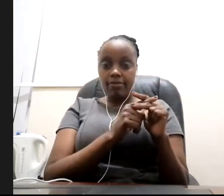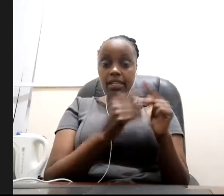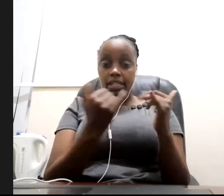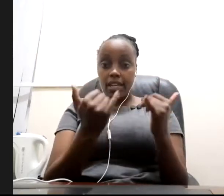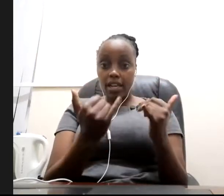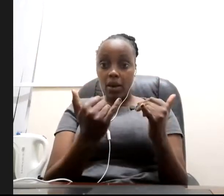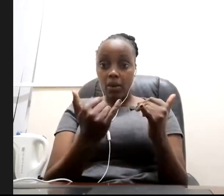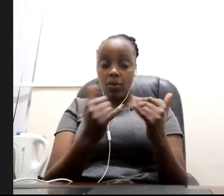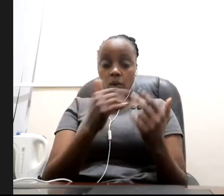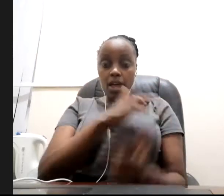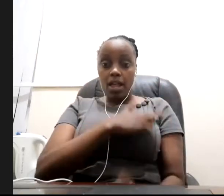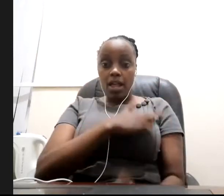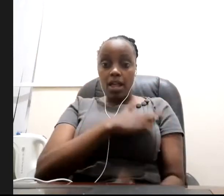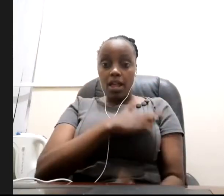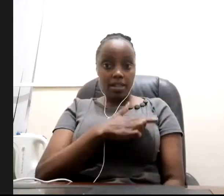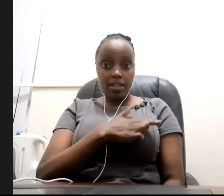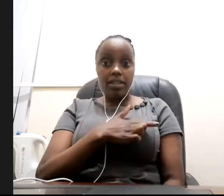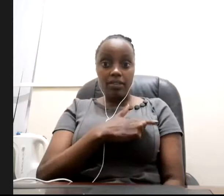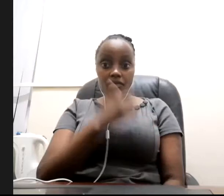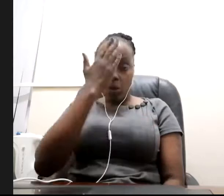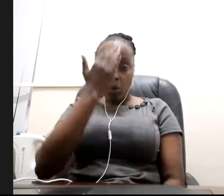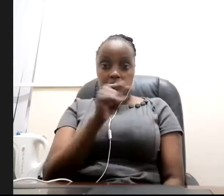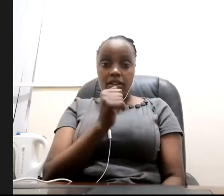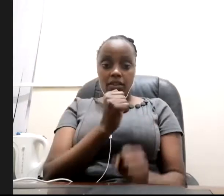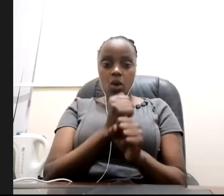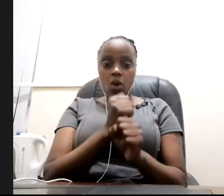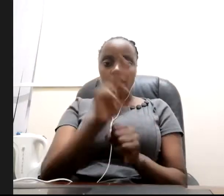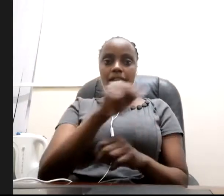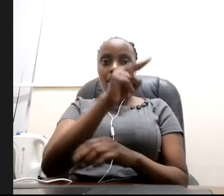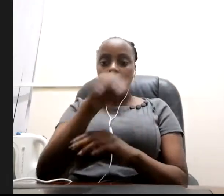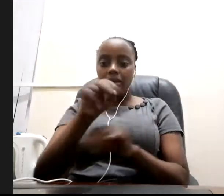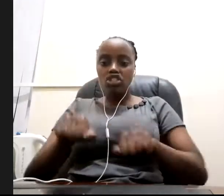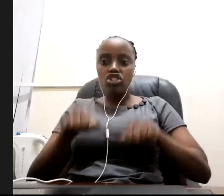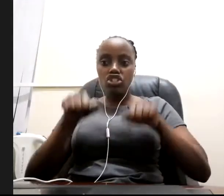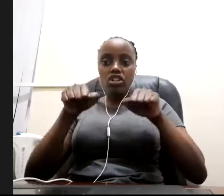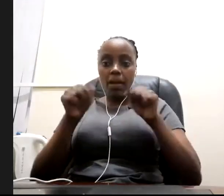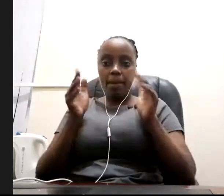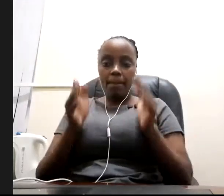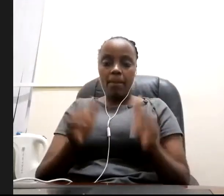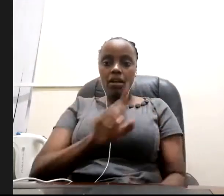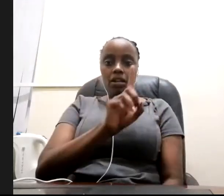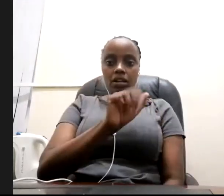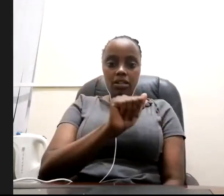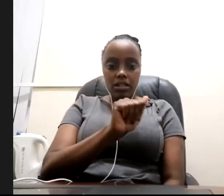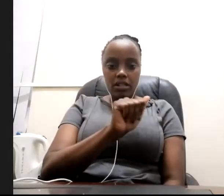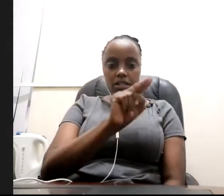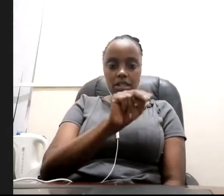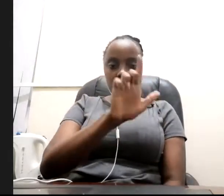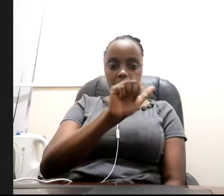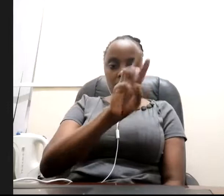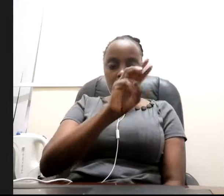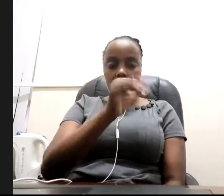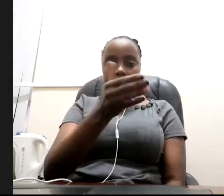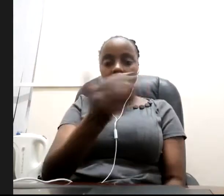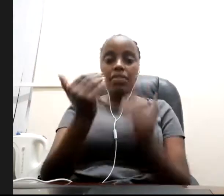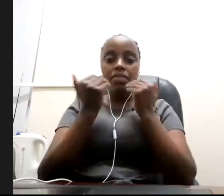the privilege that he is serving as CRPD chairperson. Danlami Basharu, the floor is yours, and thank you for